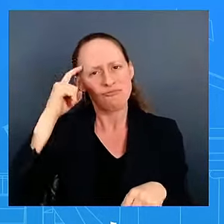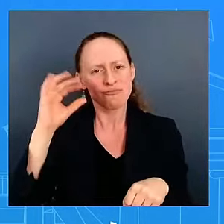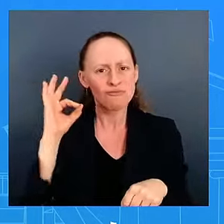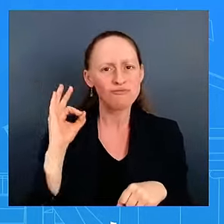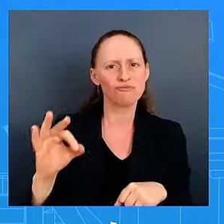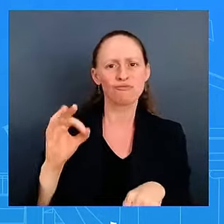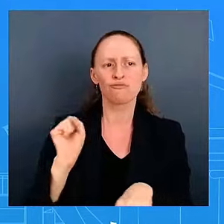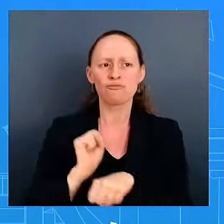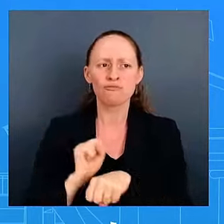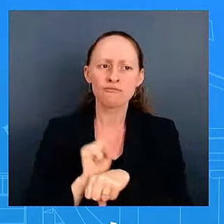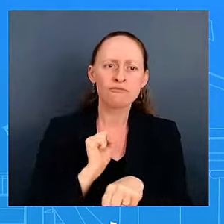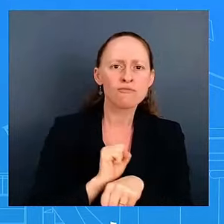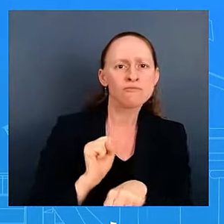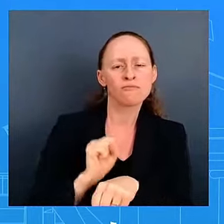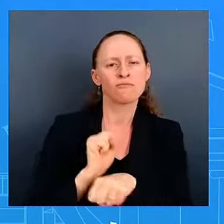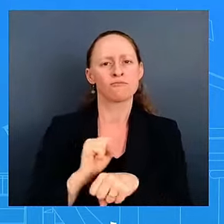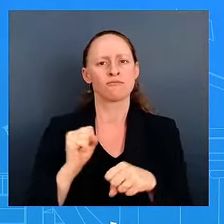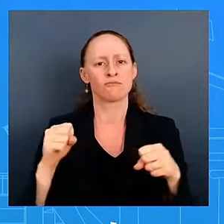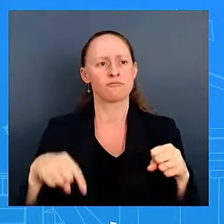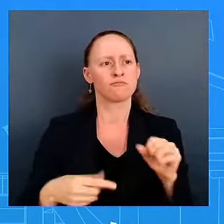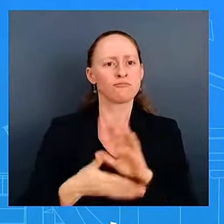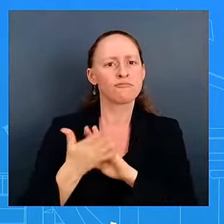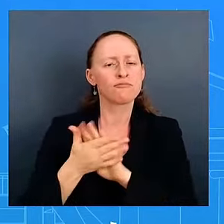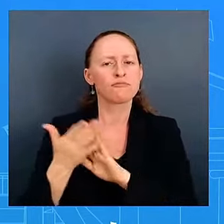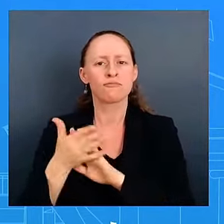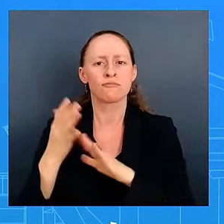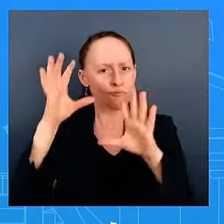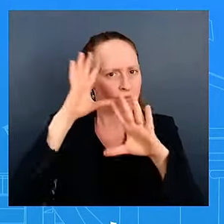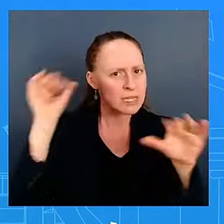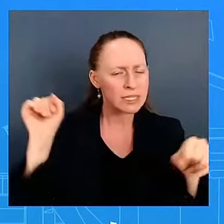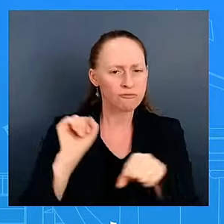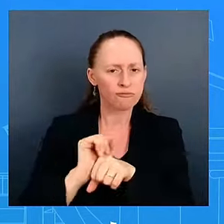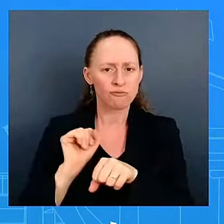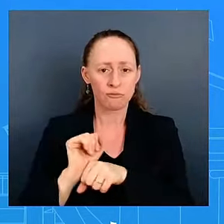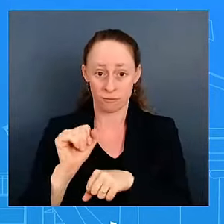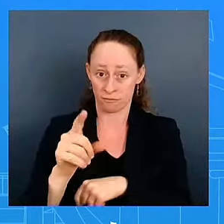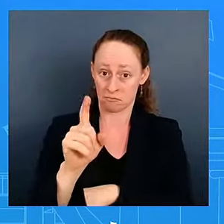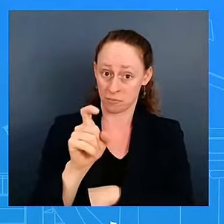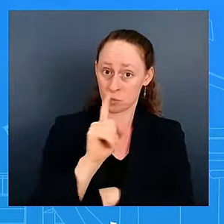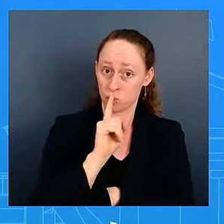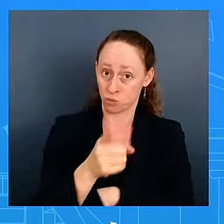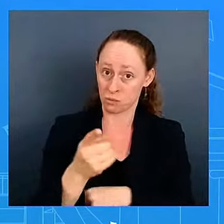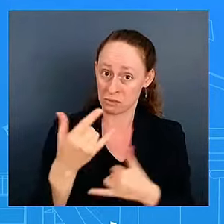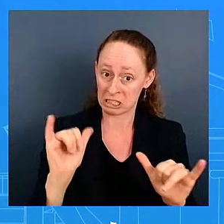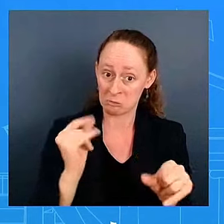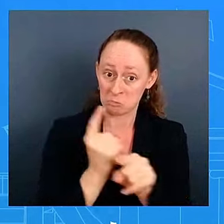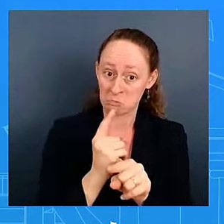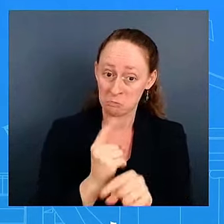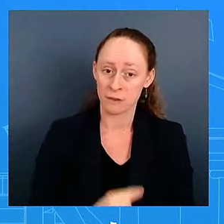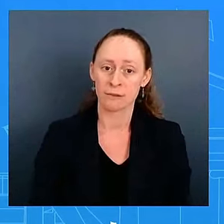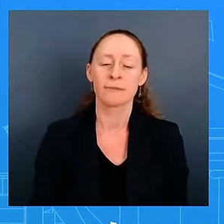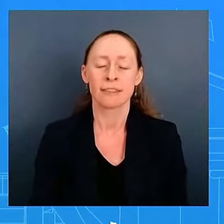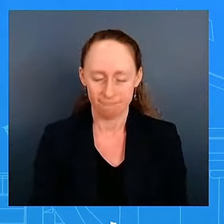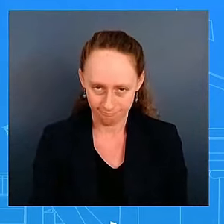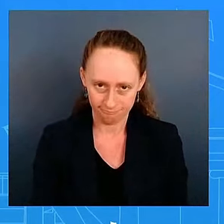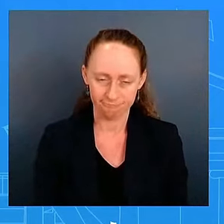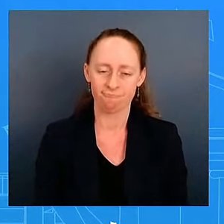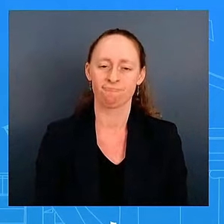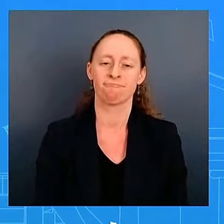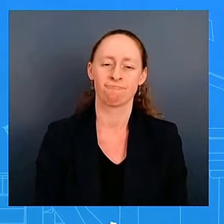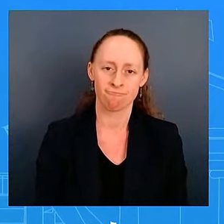it's been a couple of months, do you know if that statement is still accurate? It's still accurate. So no exemptions, no accommodations? No exemptions, no